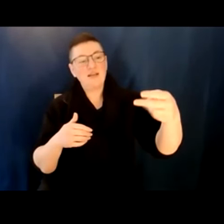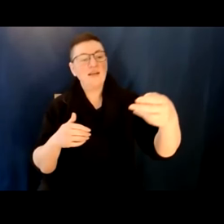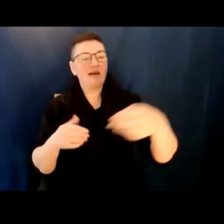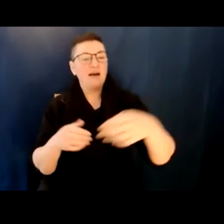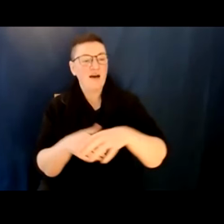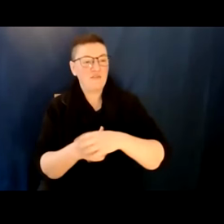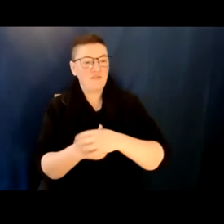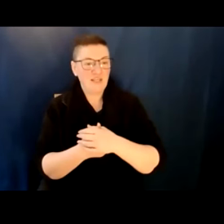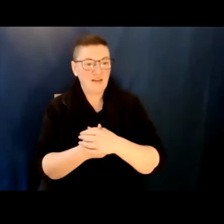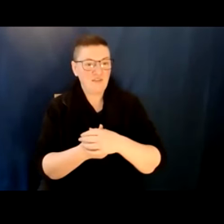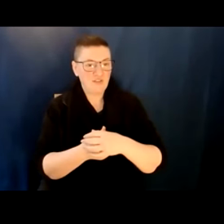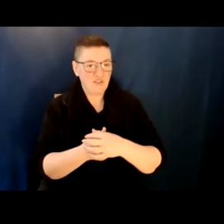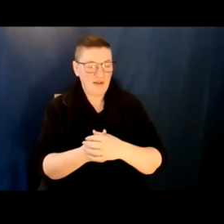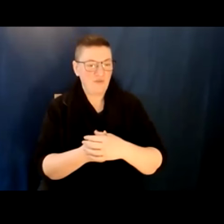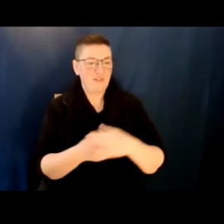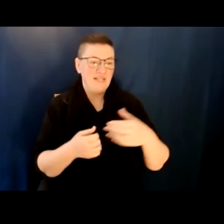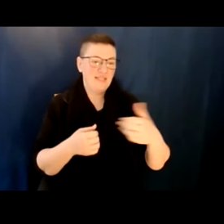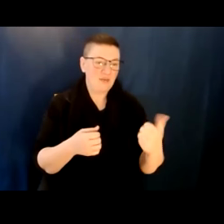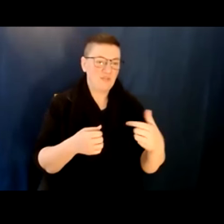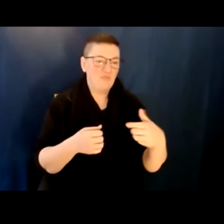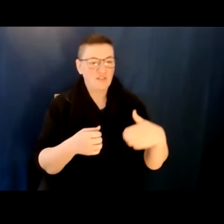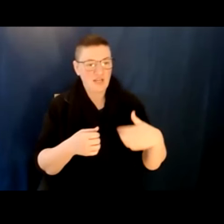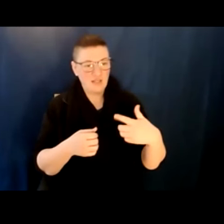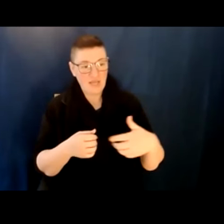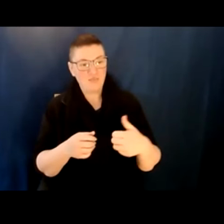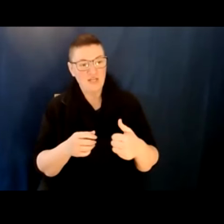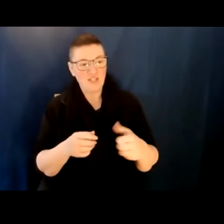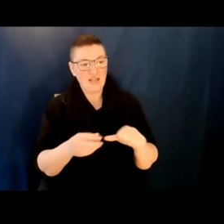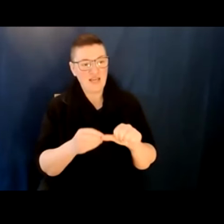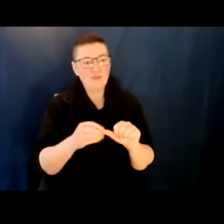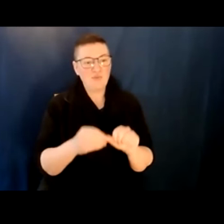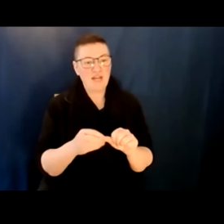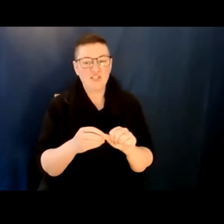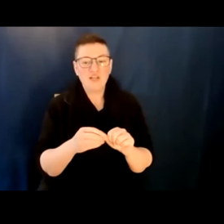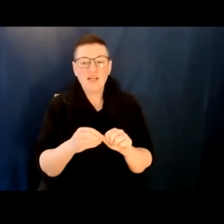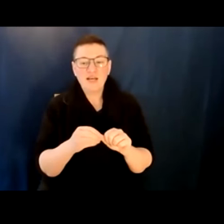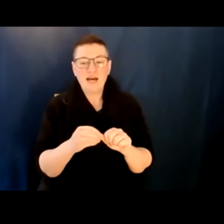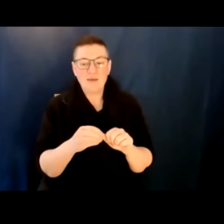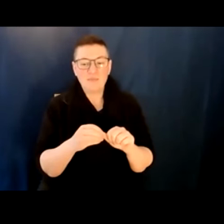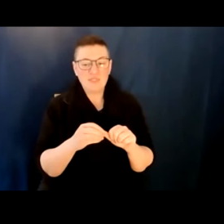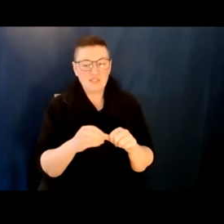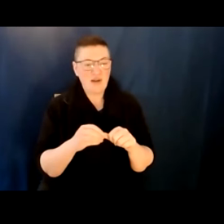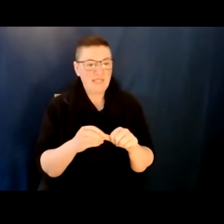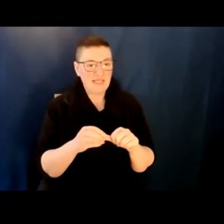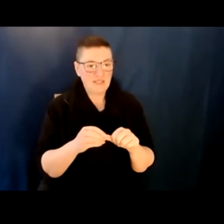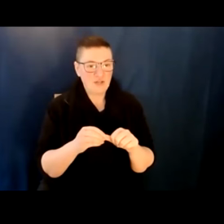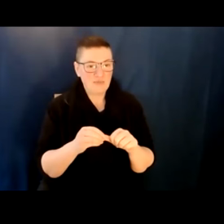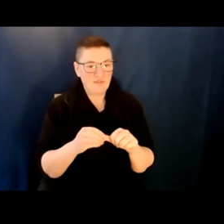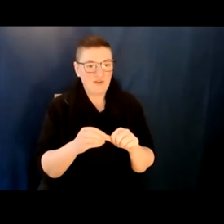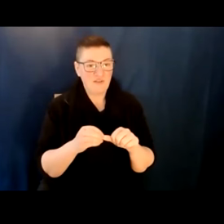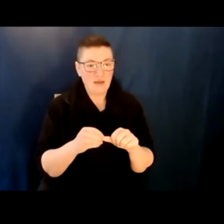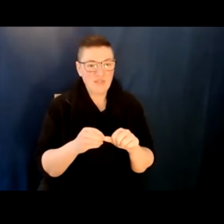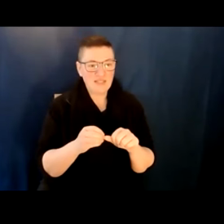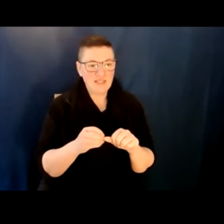branches of the event structure metaphors, and that's the object branch and the location branch. The object branch describes things in terms